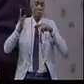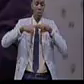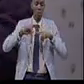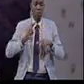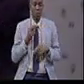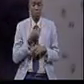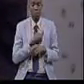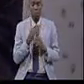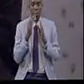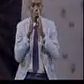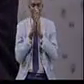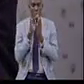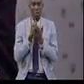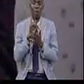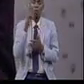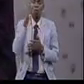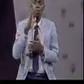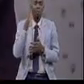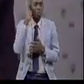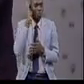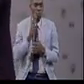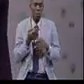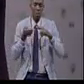Lord will increase you.